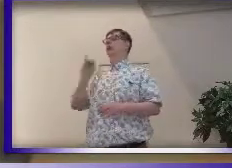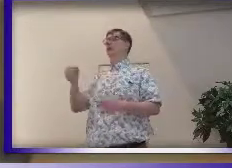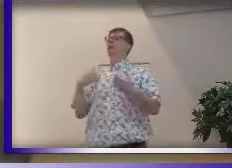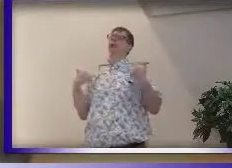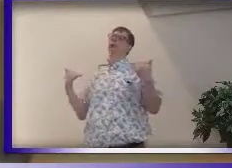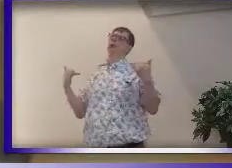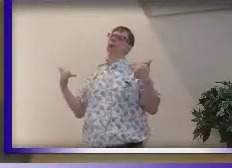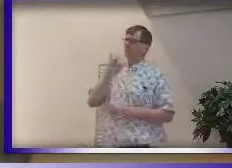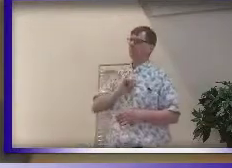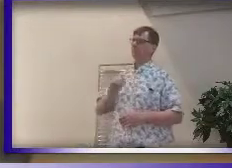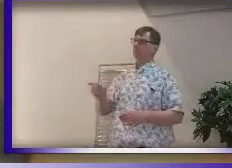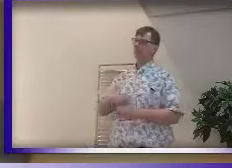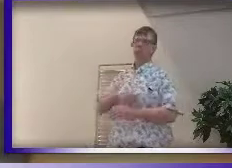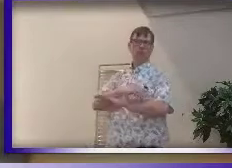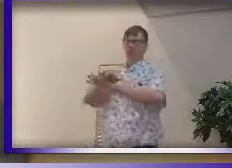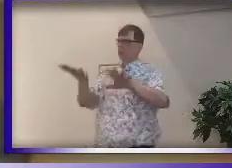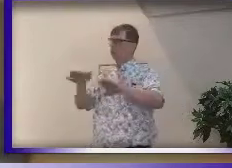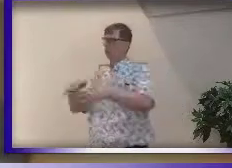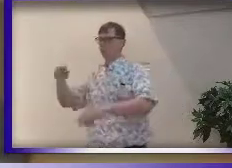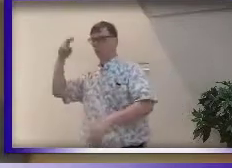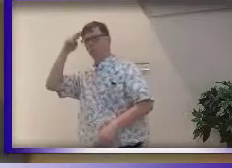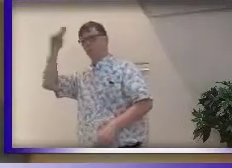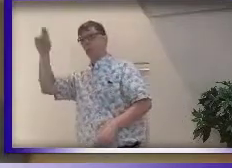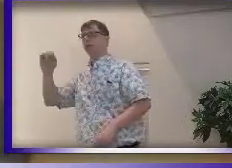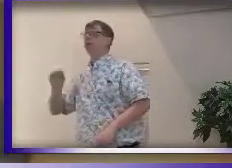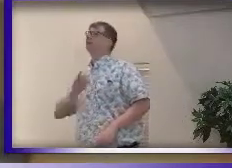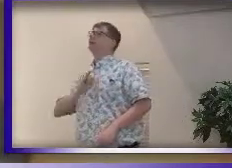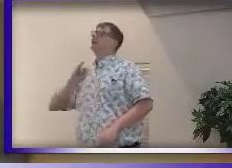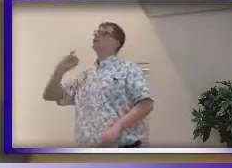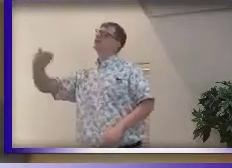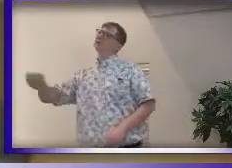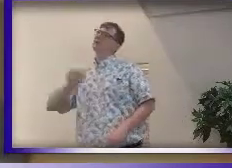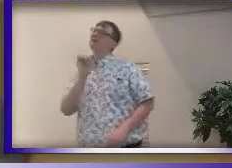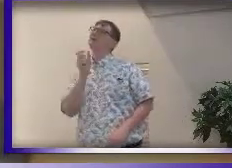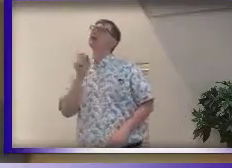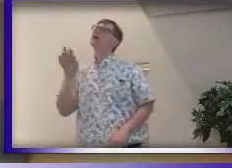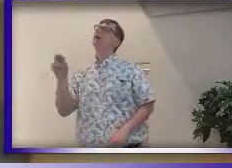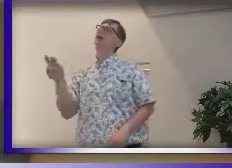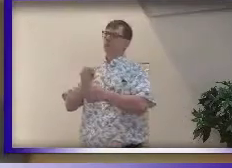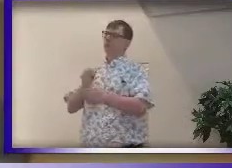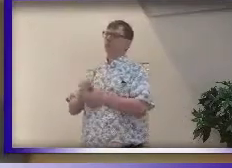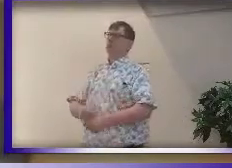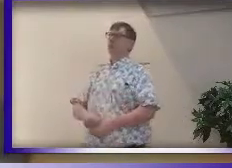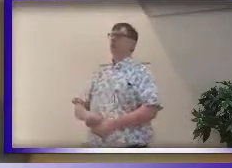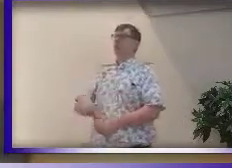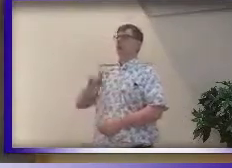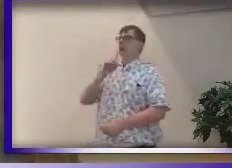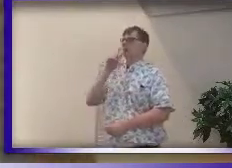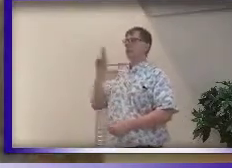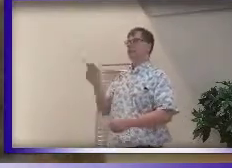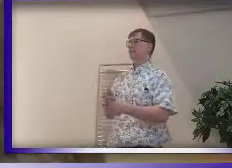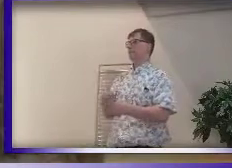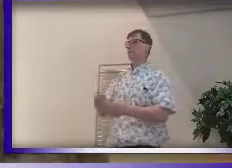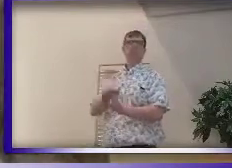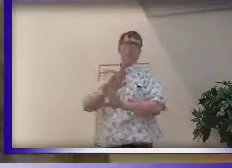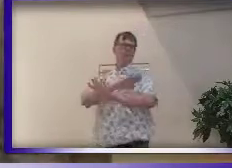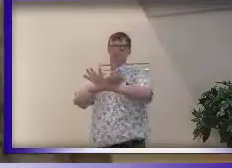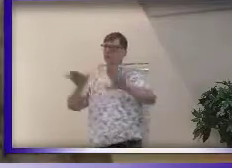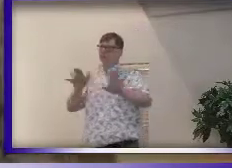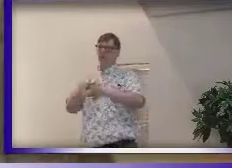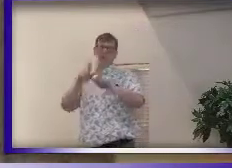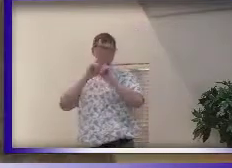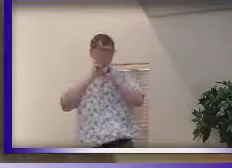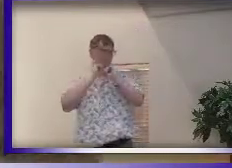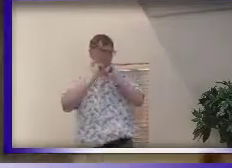my job I will never tell anyone about, because it happens in silence in my prayer chair or one-on-one in